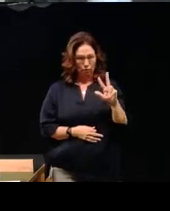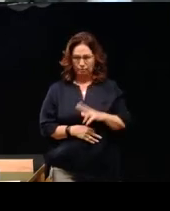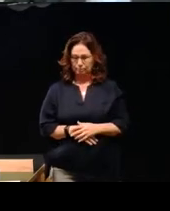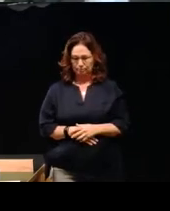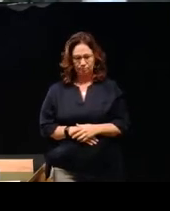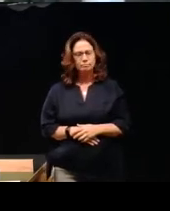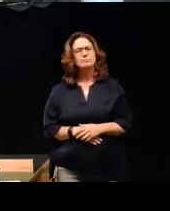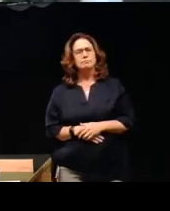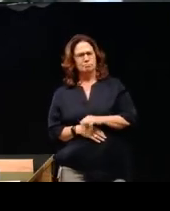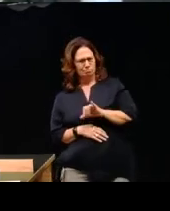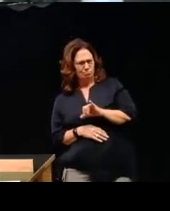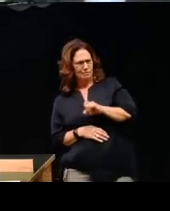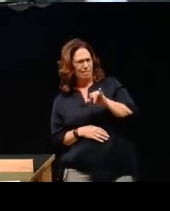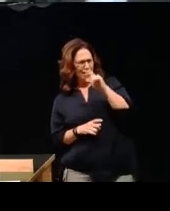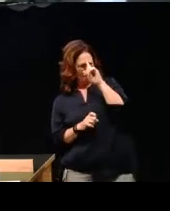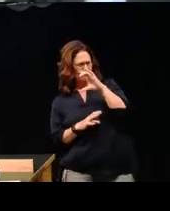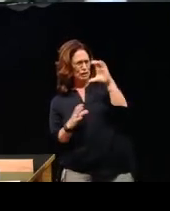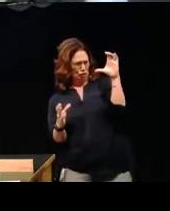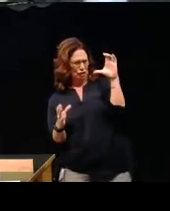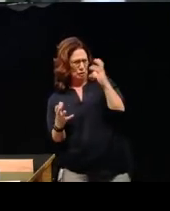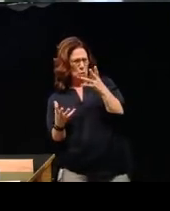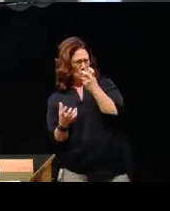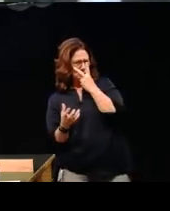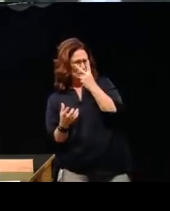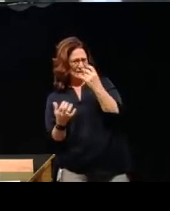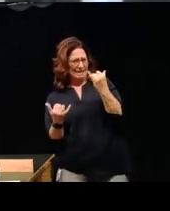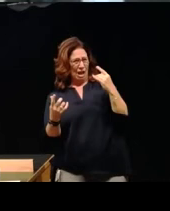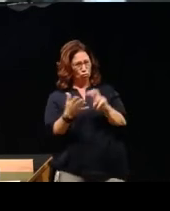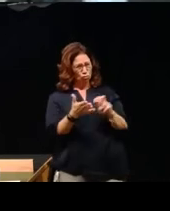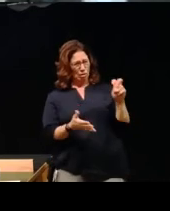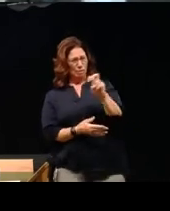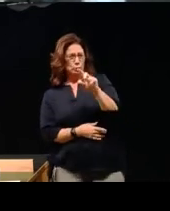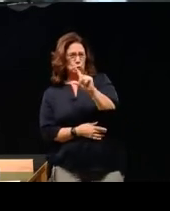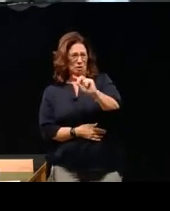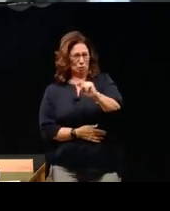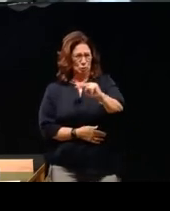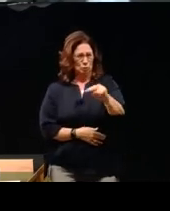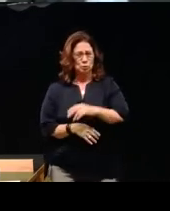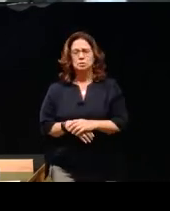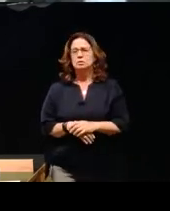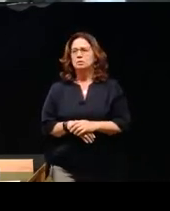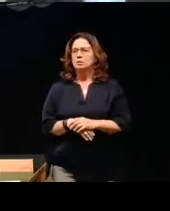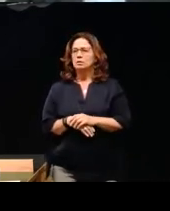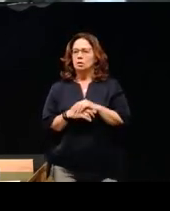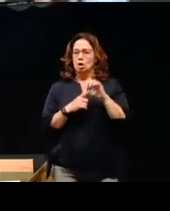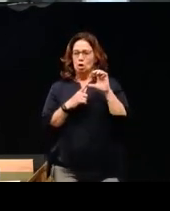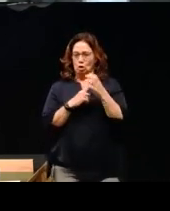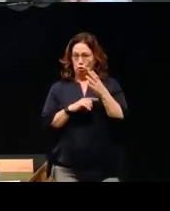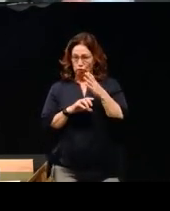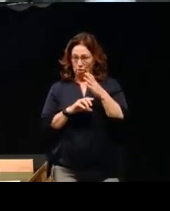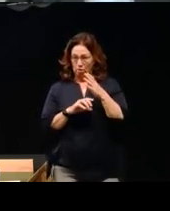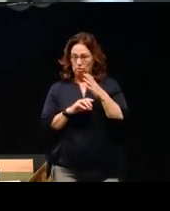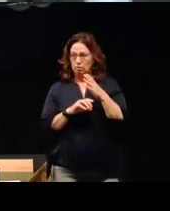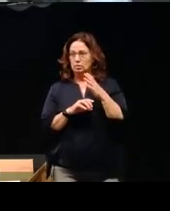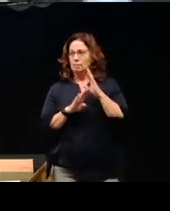1943. I think this is the vision that we want to realize in 2022, not only for functional neurological disorder, but a